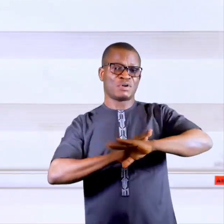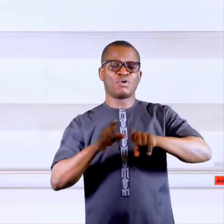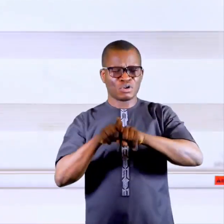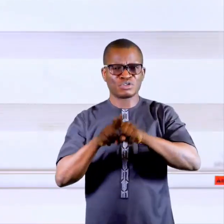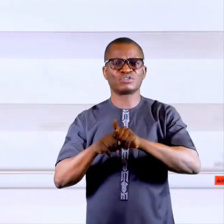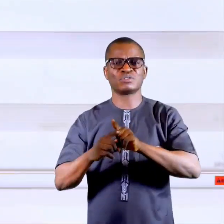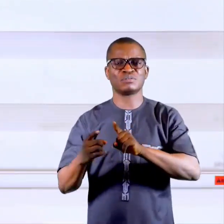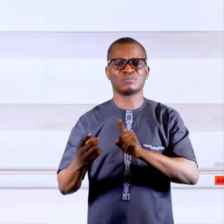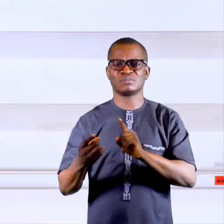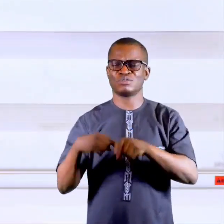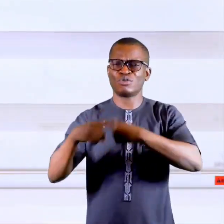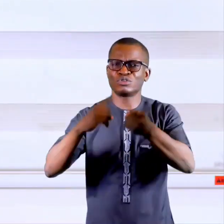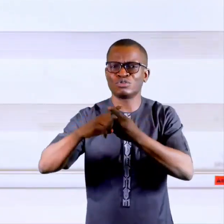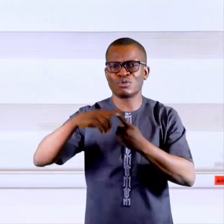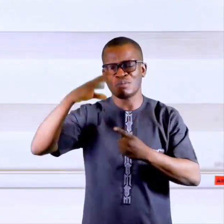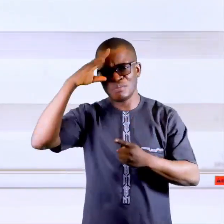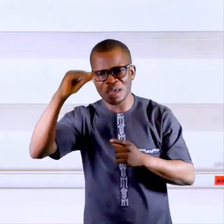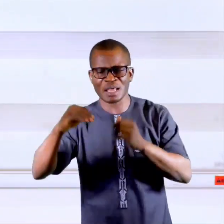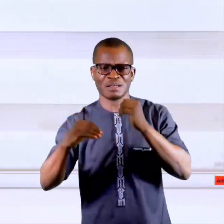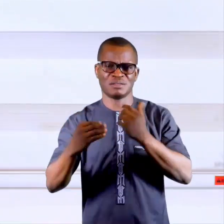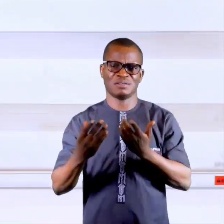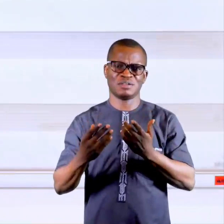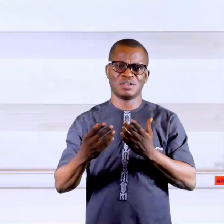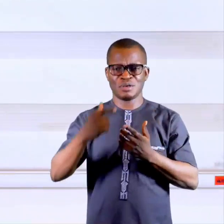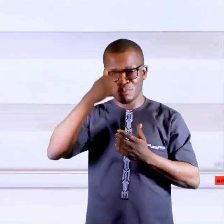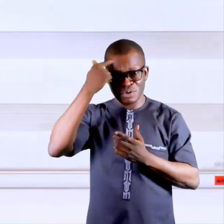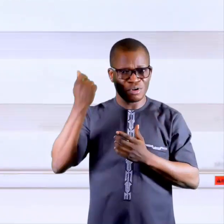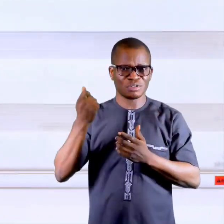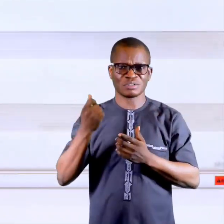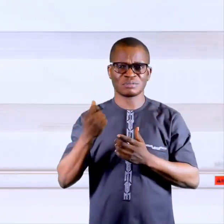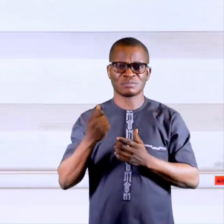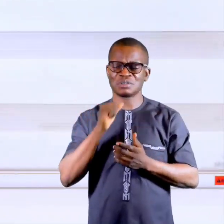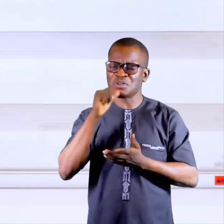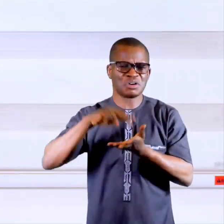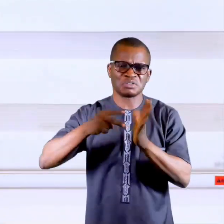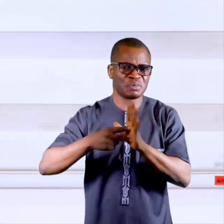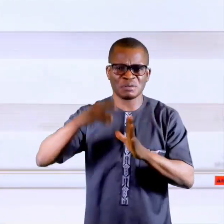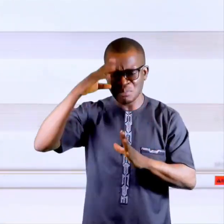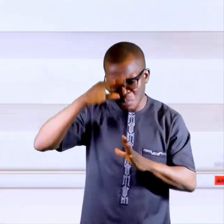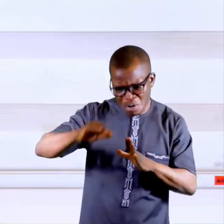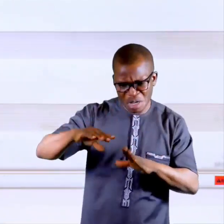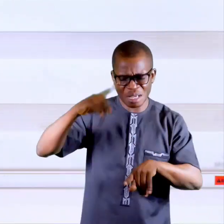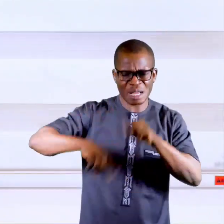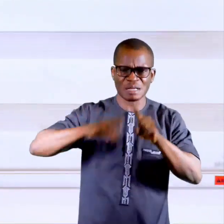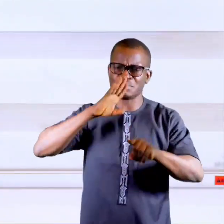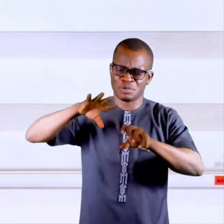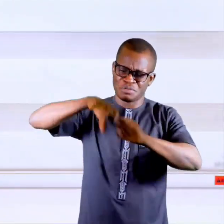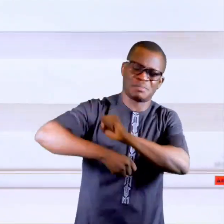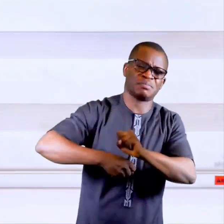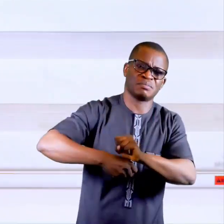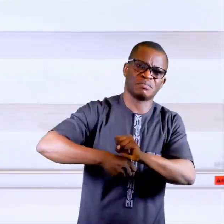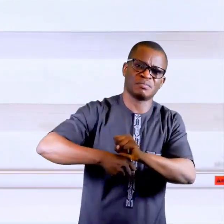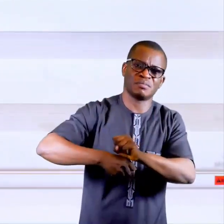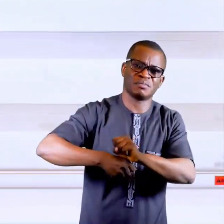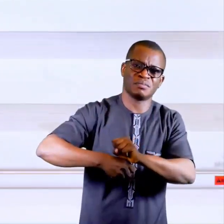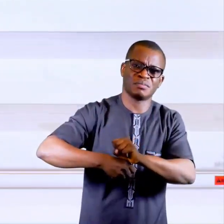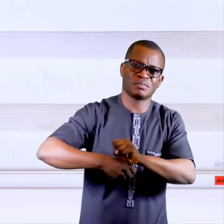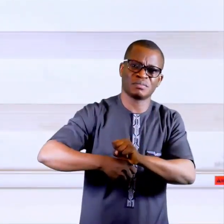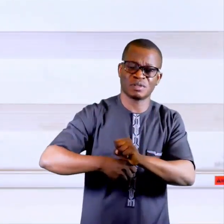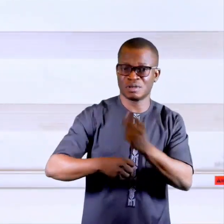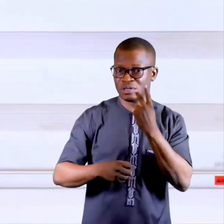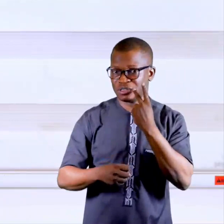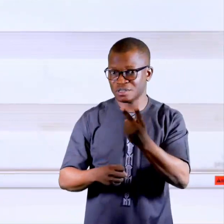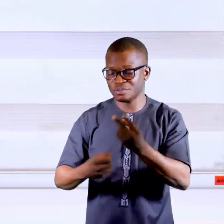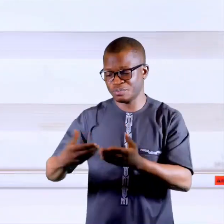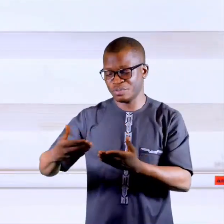boys too, because it doesn't say that a boy cannot be raped or a boy cannot be sodomized. So you see that the